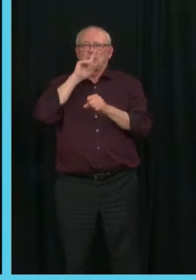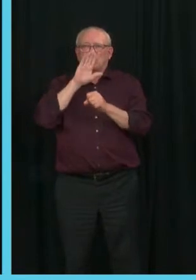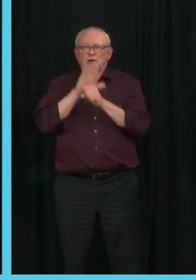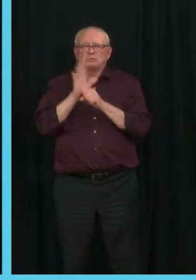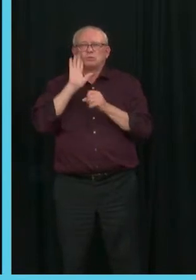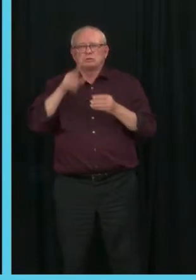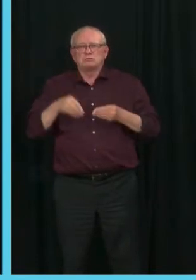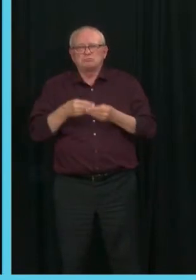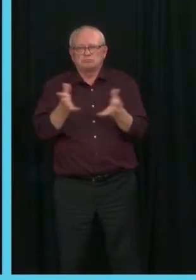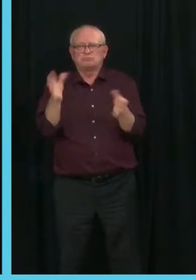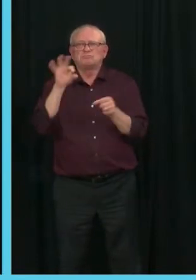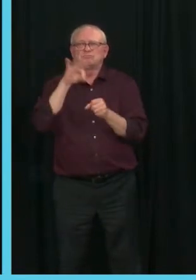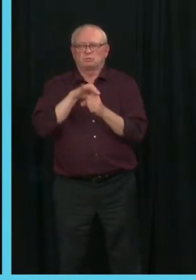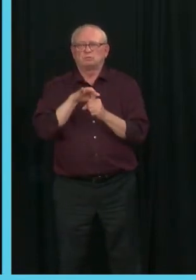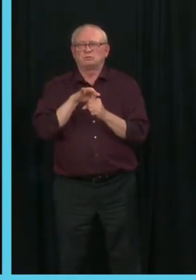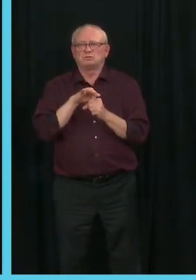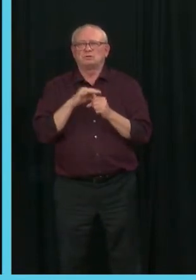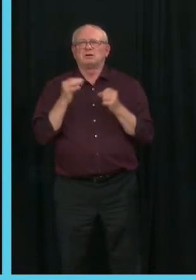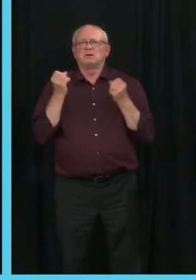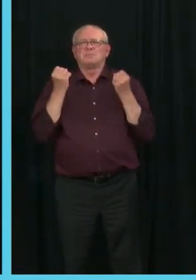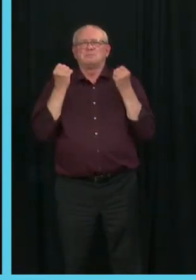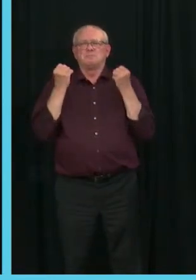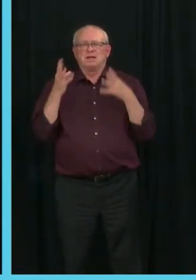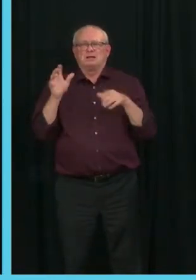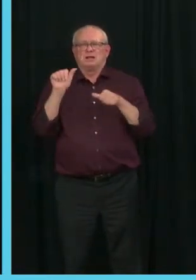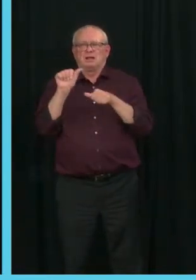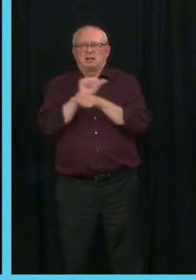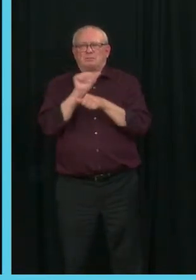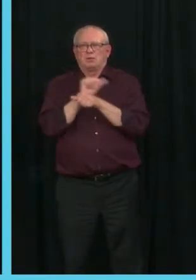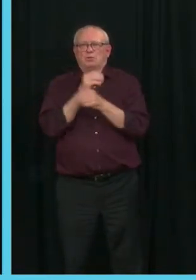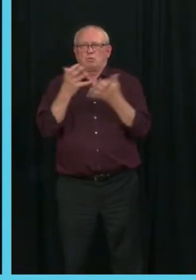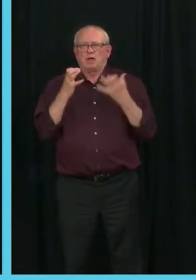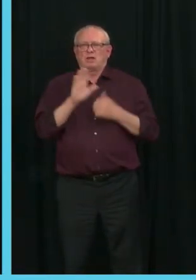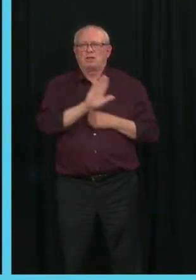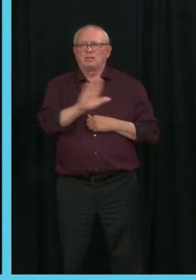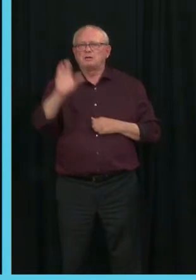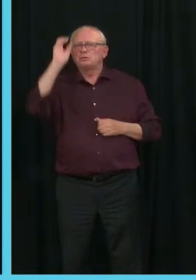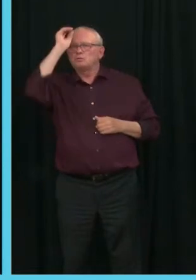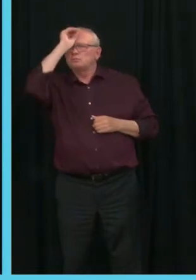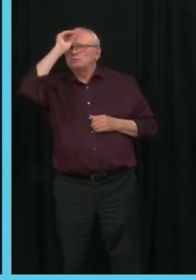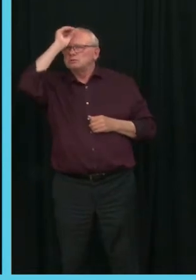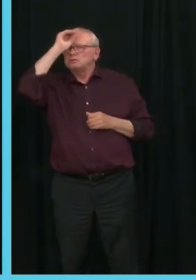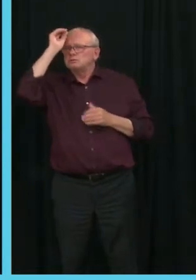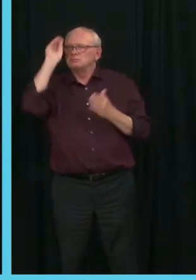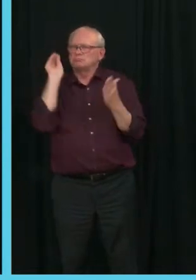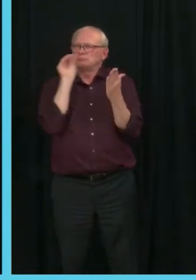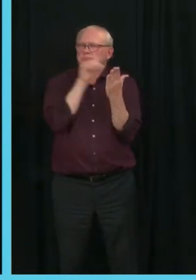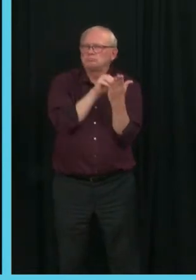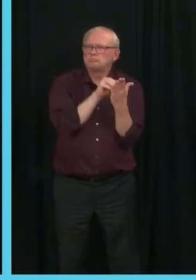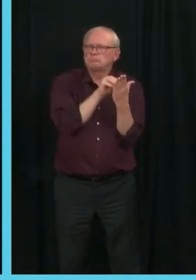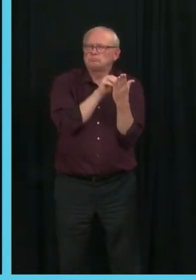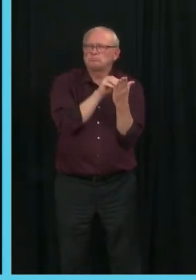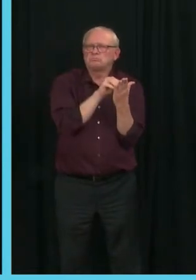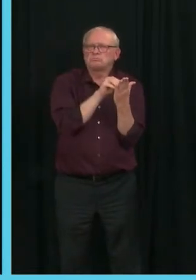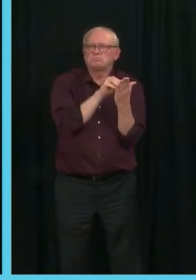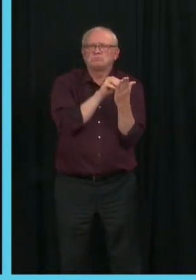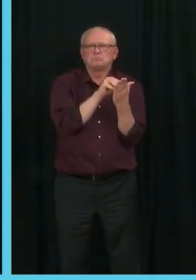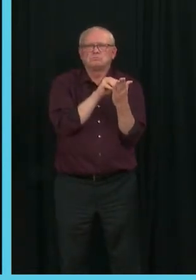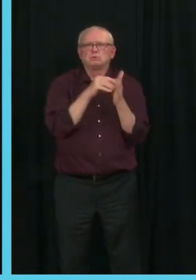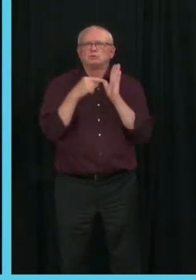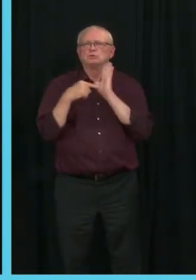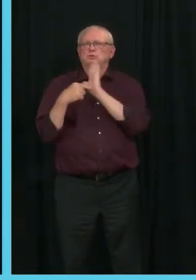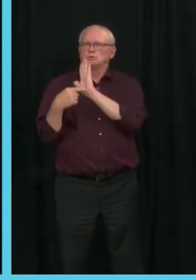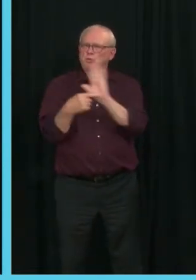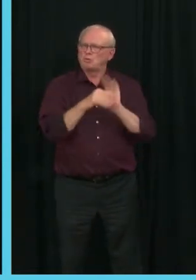from strongly support the opportunity to speak on that principle and really to use it as a symbol to speak about the